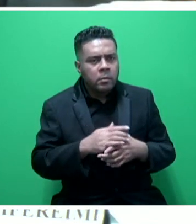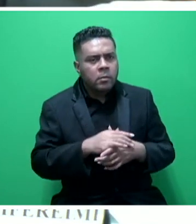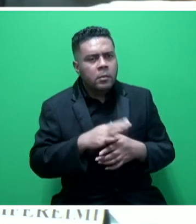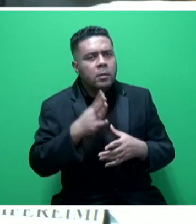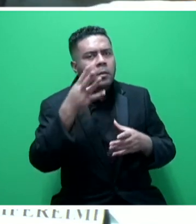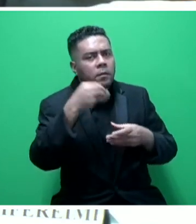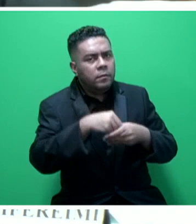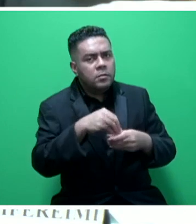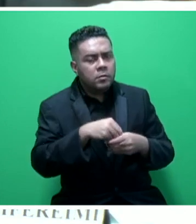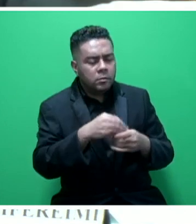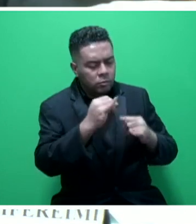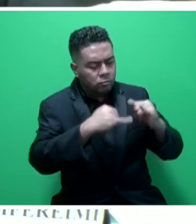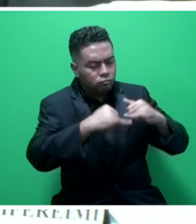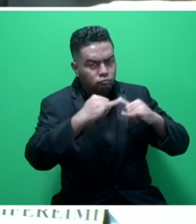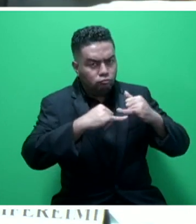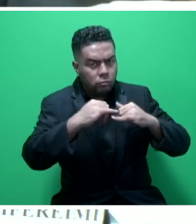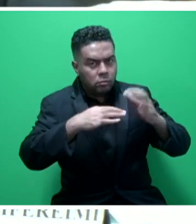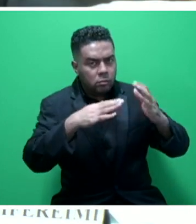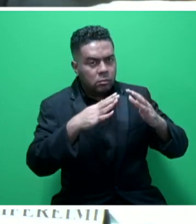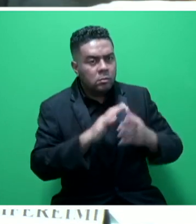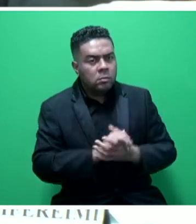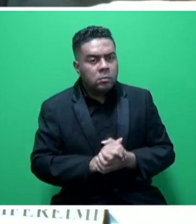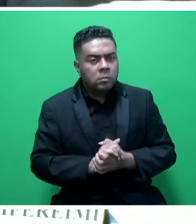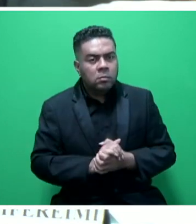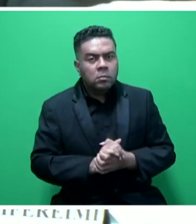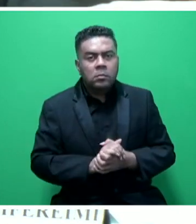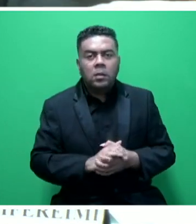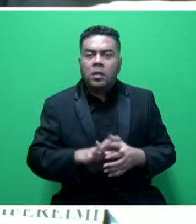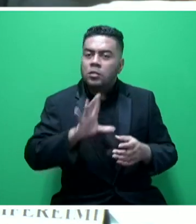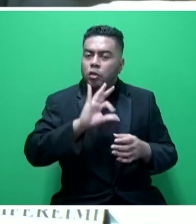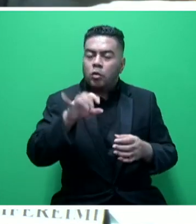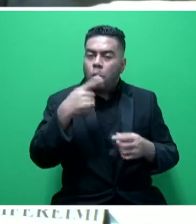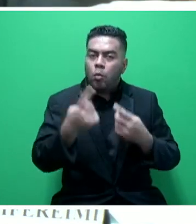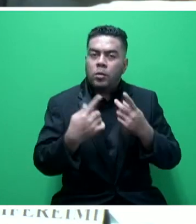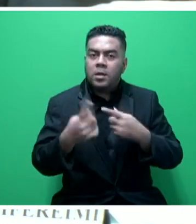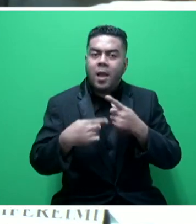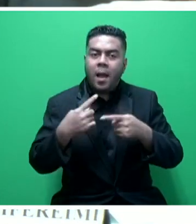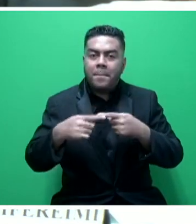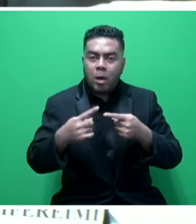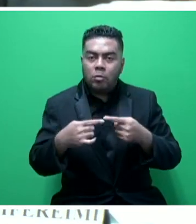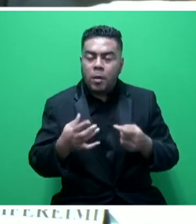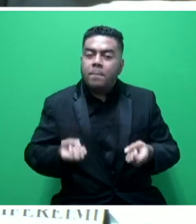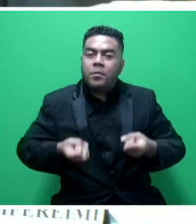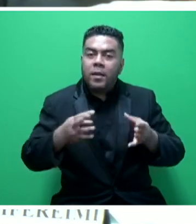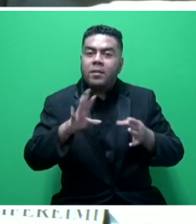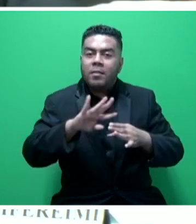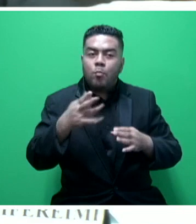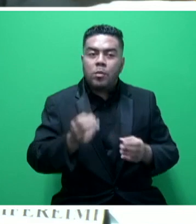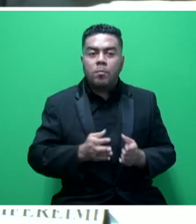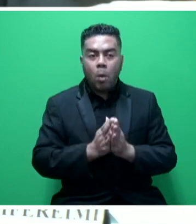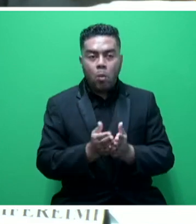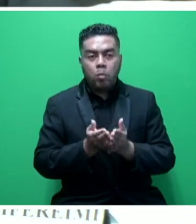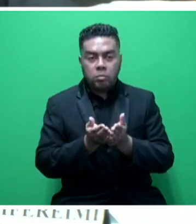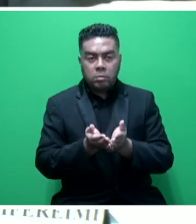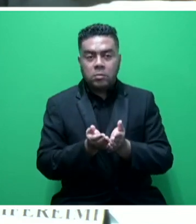the infrastructure. And of course, it's not only about providing them with boats